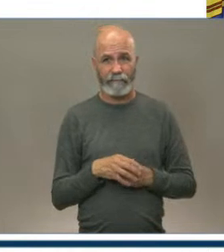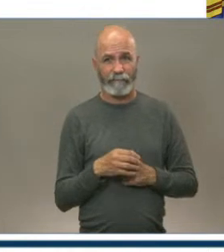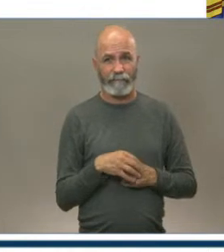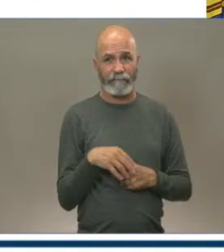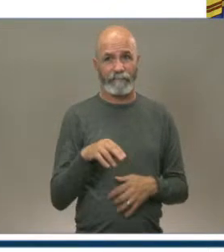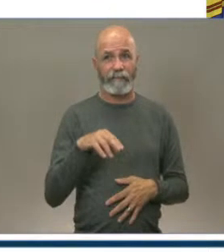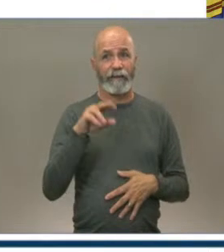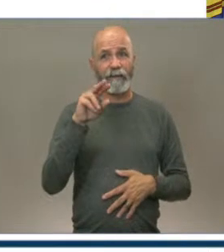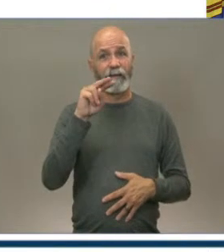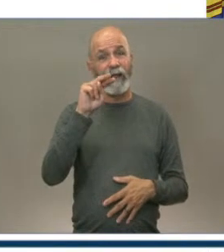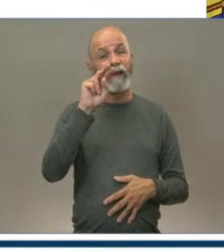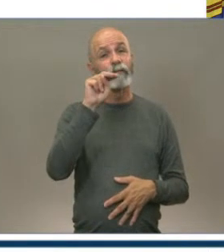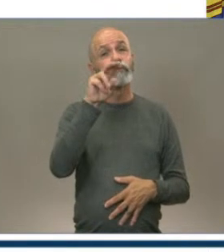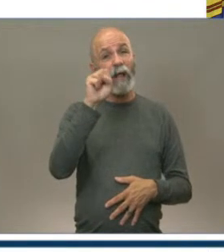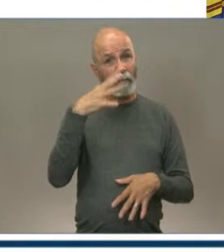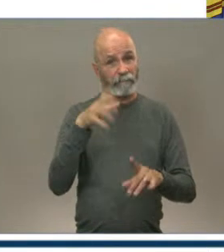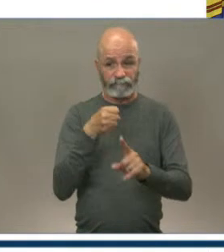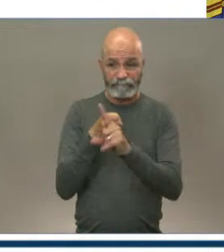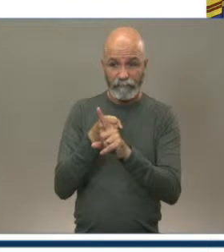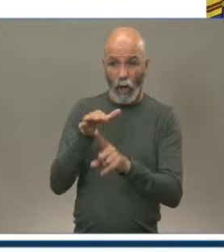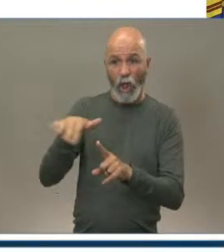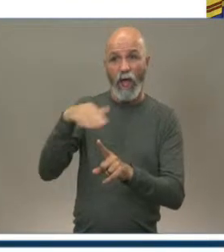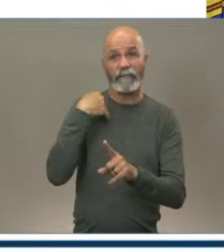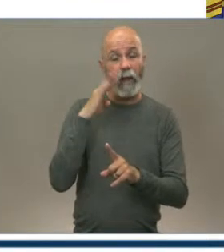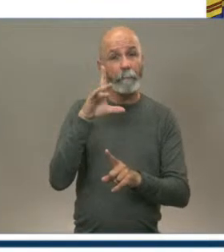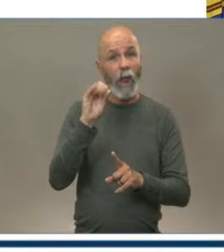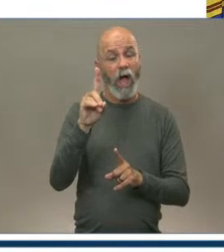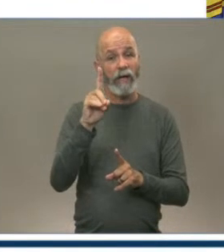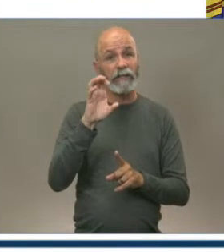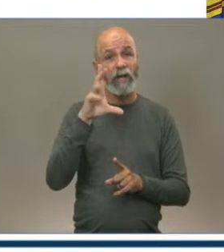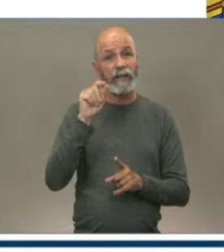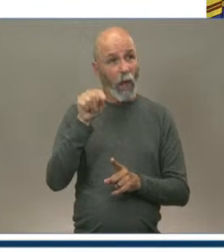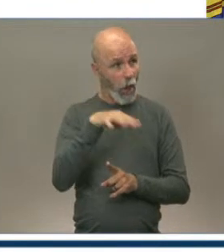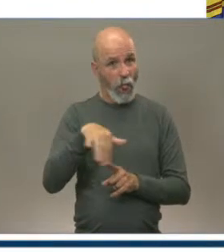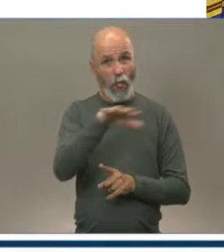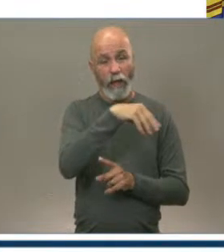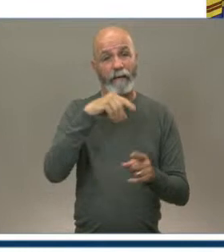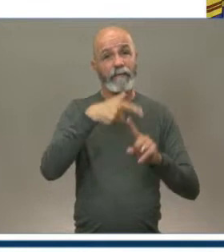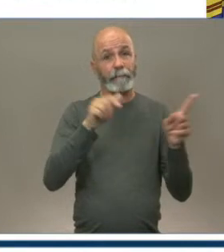There have not, no. Natasha, go ahead with your follow-up.